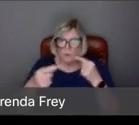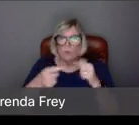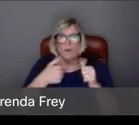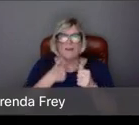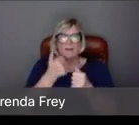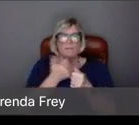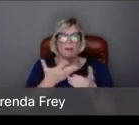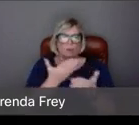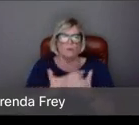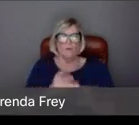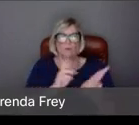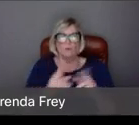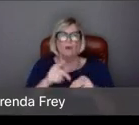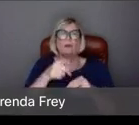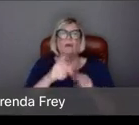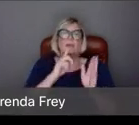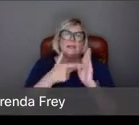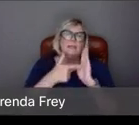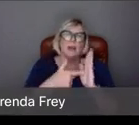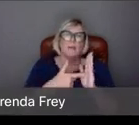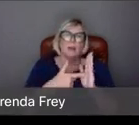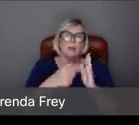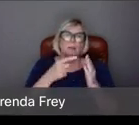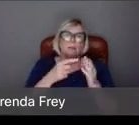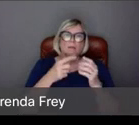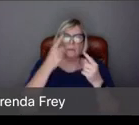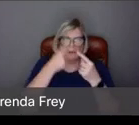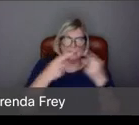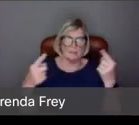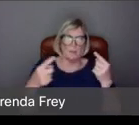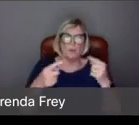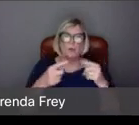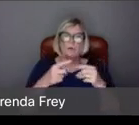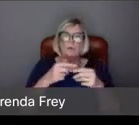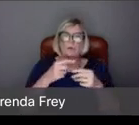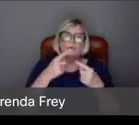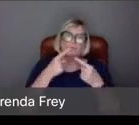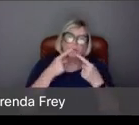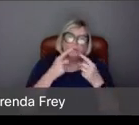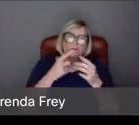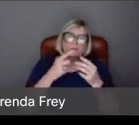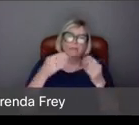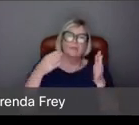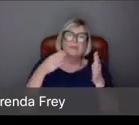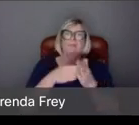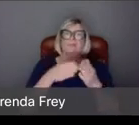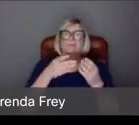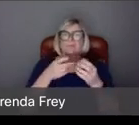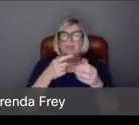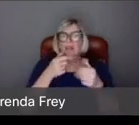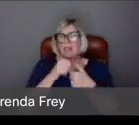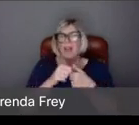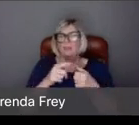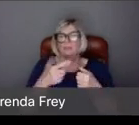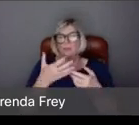This is a sample dispute letter. I'm not going to quiz you on this, so don't worry about it. But just know that when you do want to